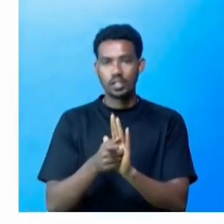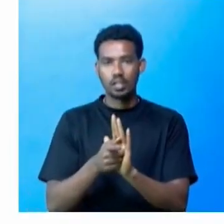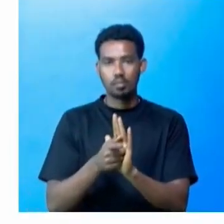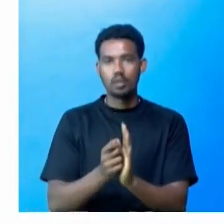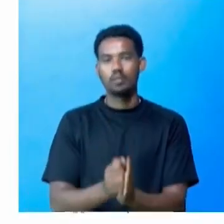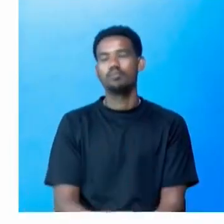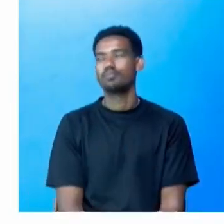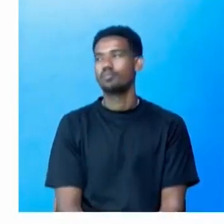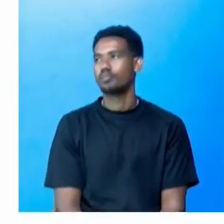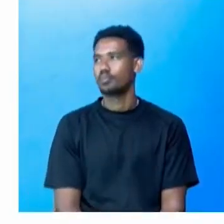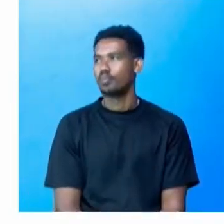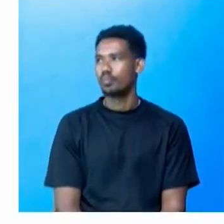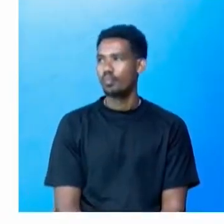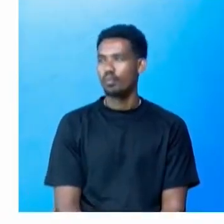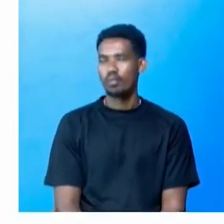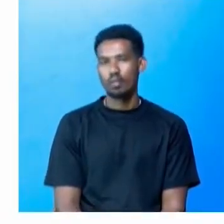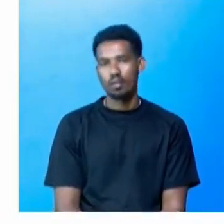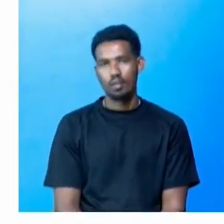Sarah